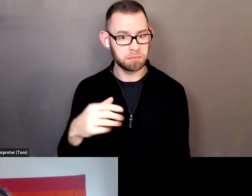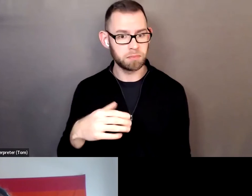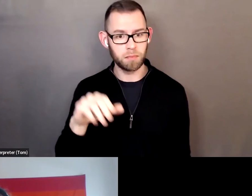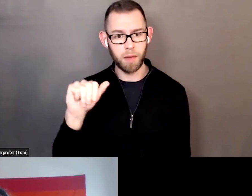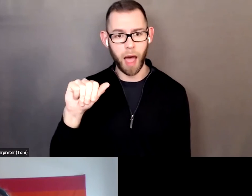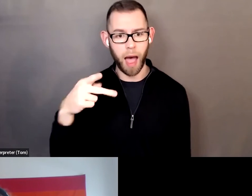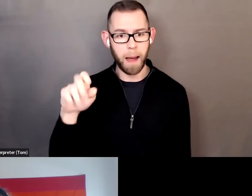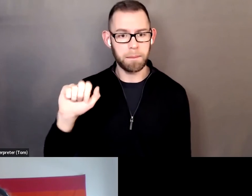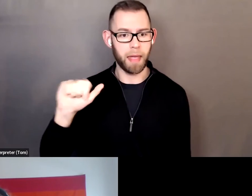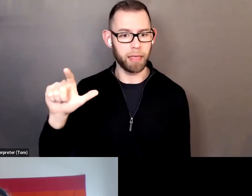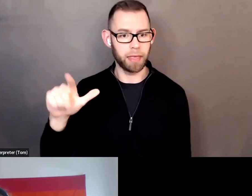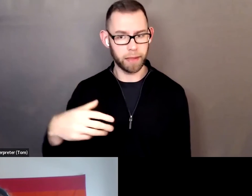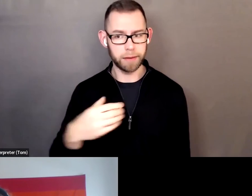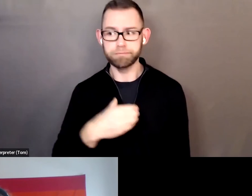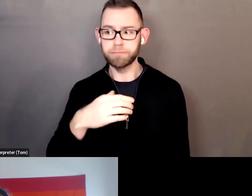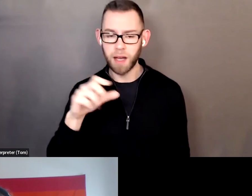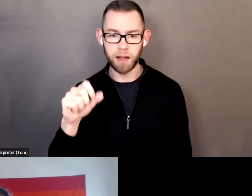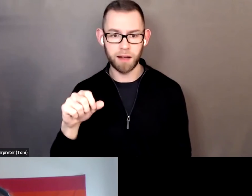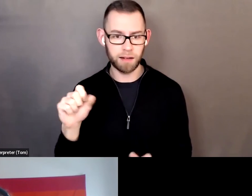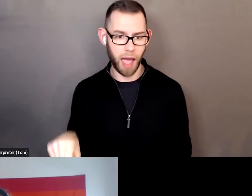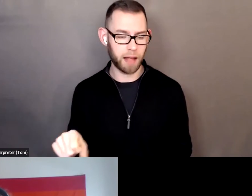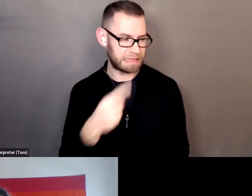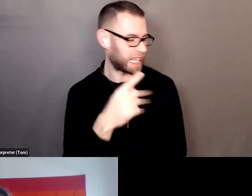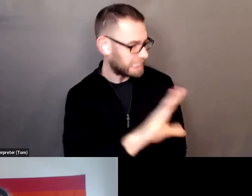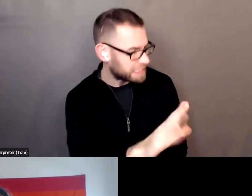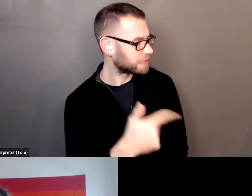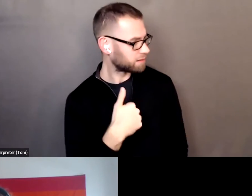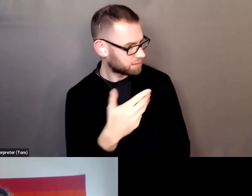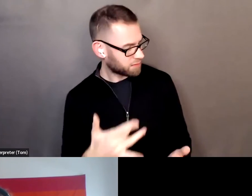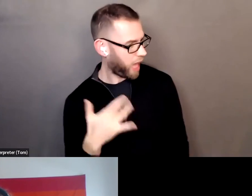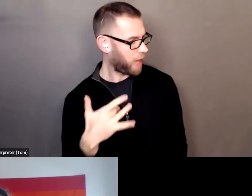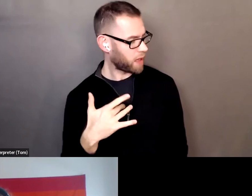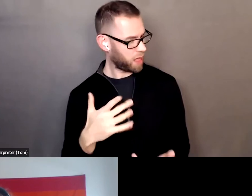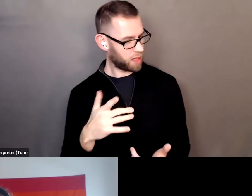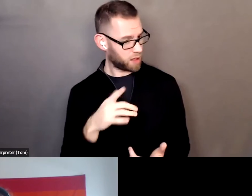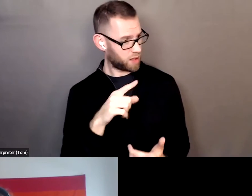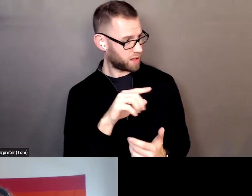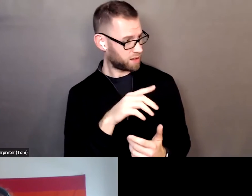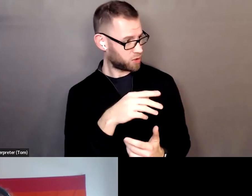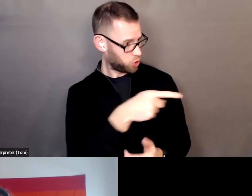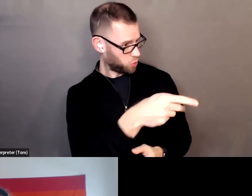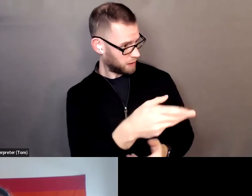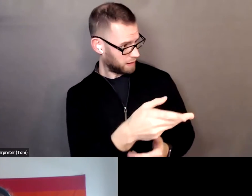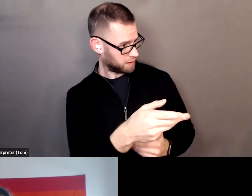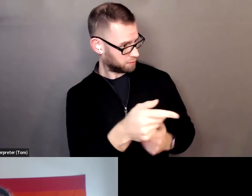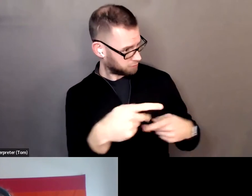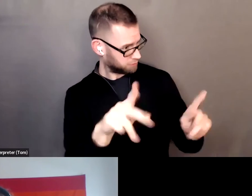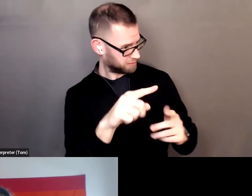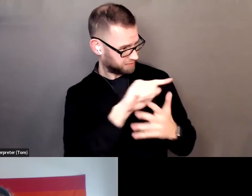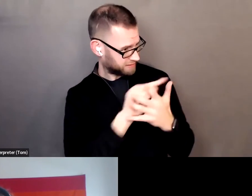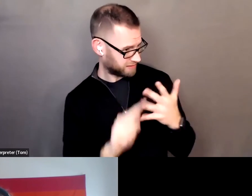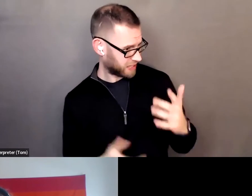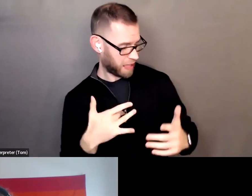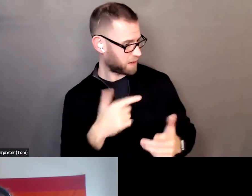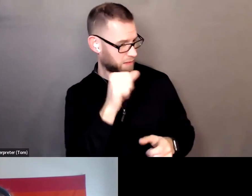that decision. They can say, I feel like this wasn't sufficient. And I do encourage our